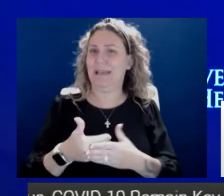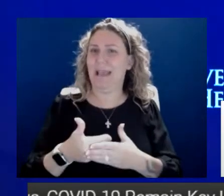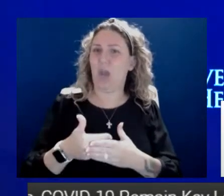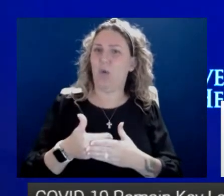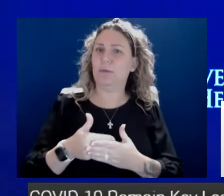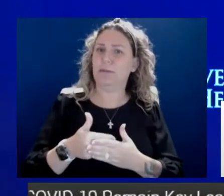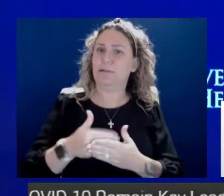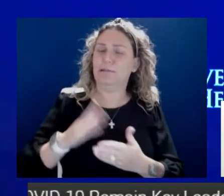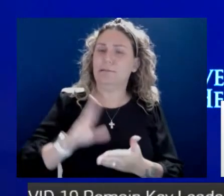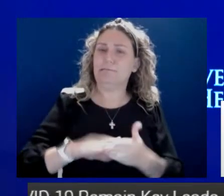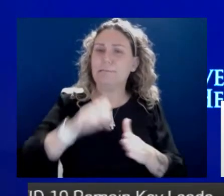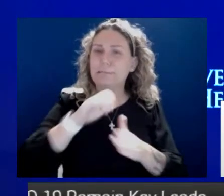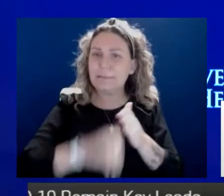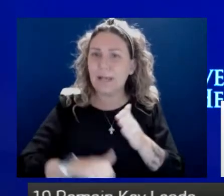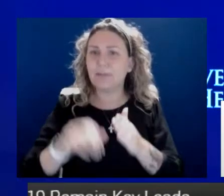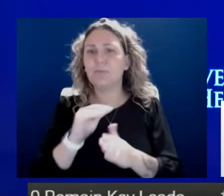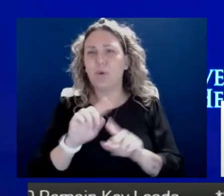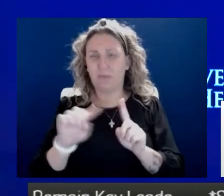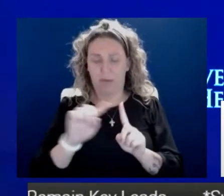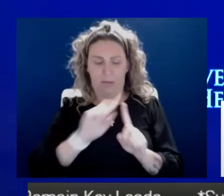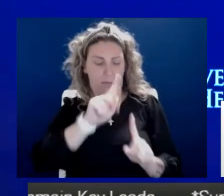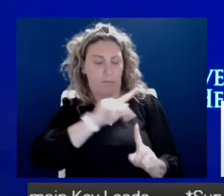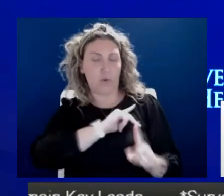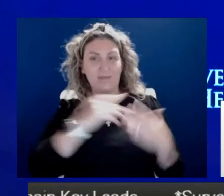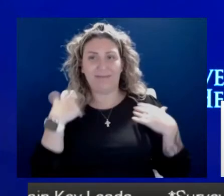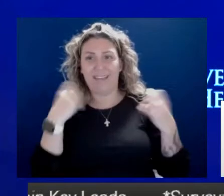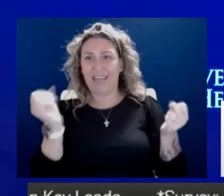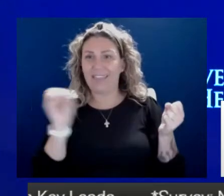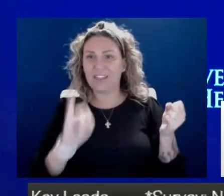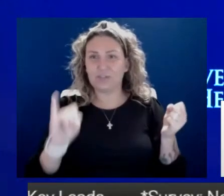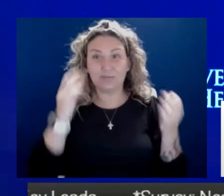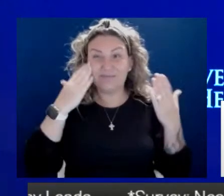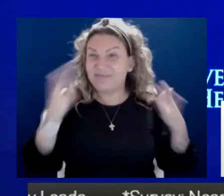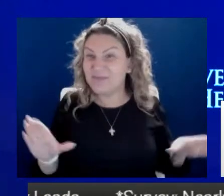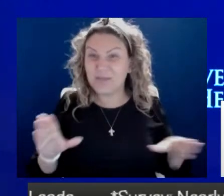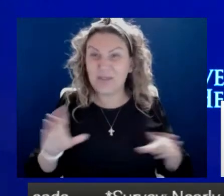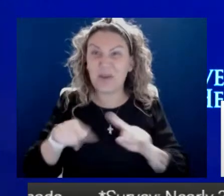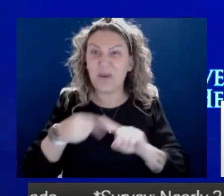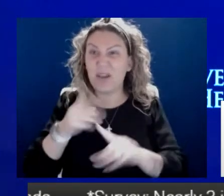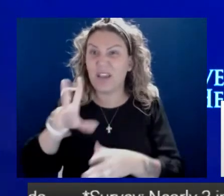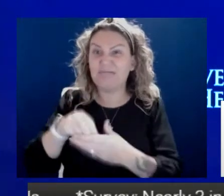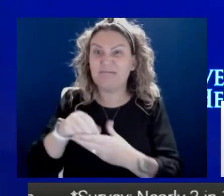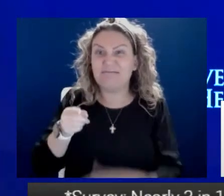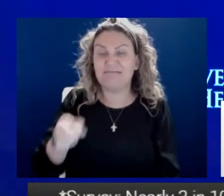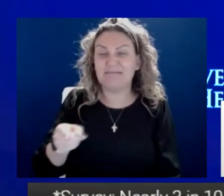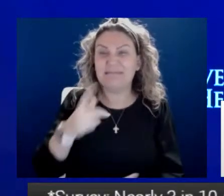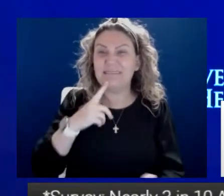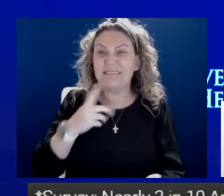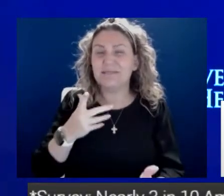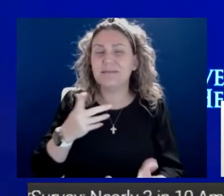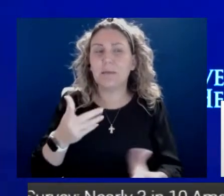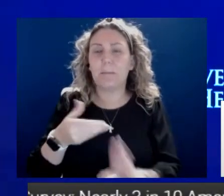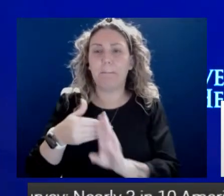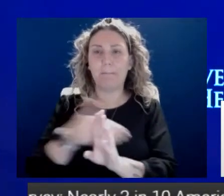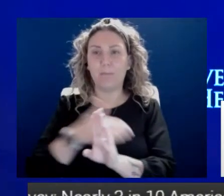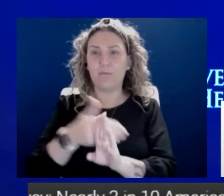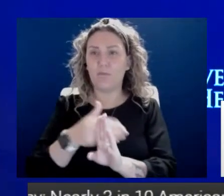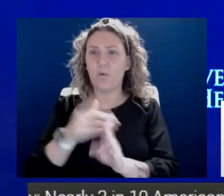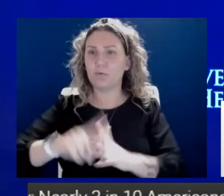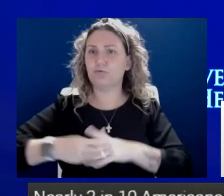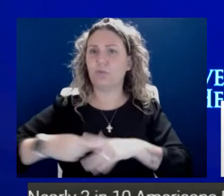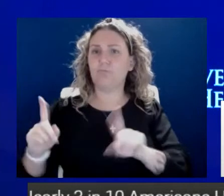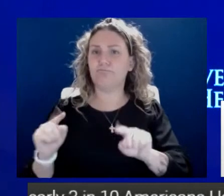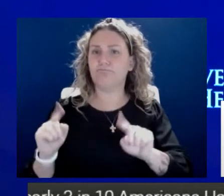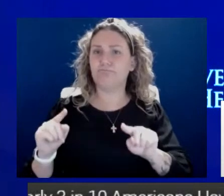our personal health insurance. And so an engaged patient, when we talk about that, engagement before you even start coming to the health system,